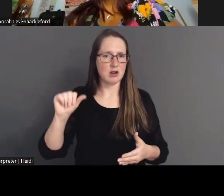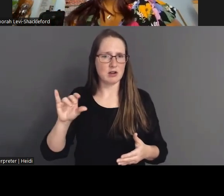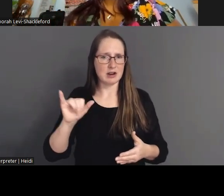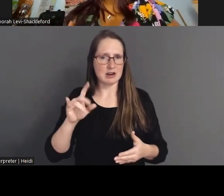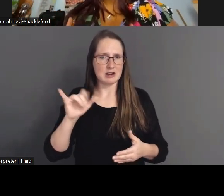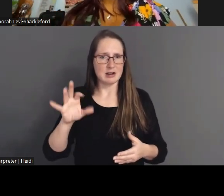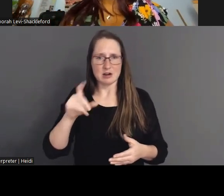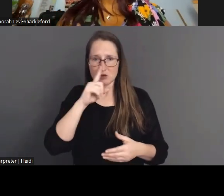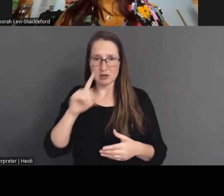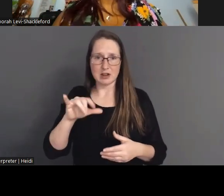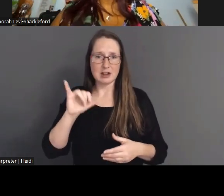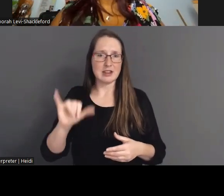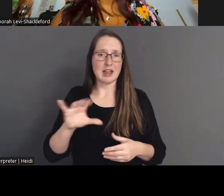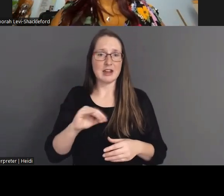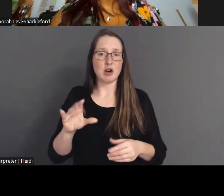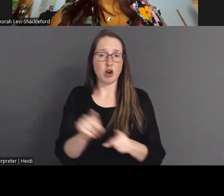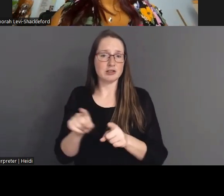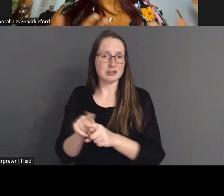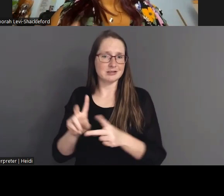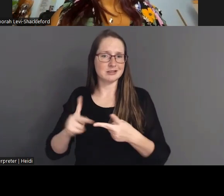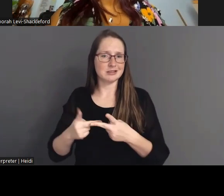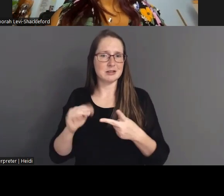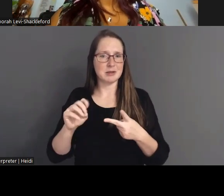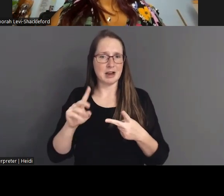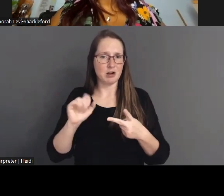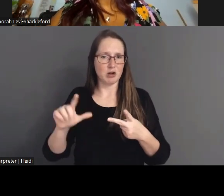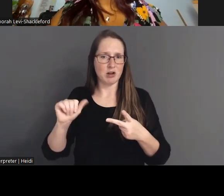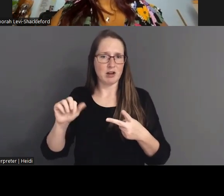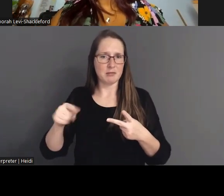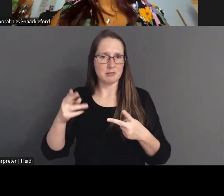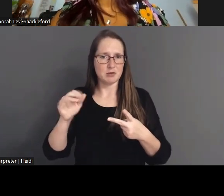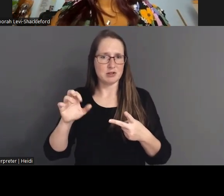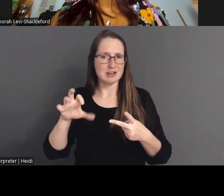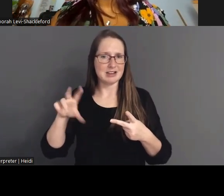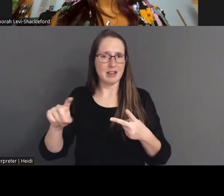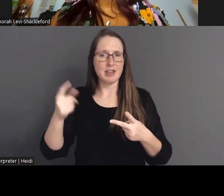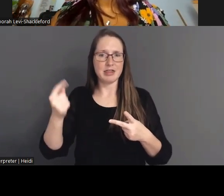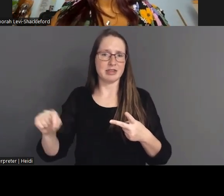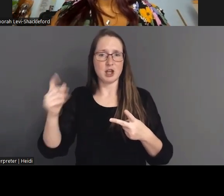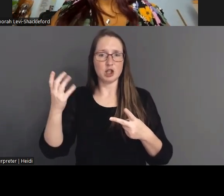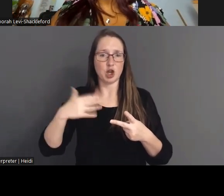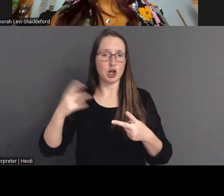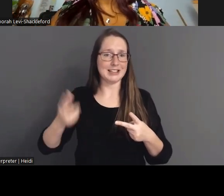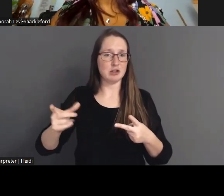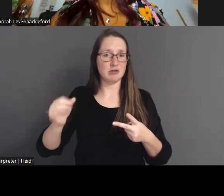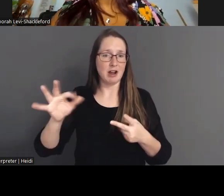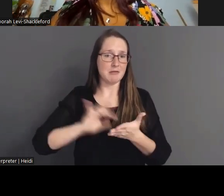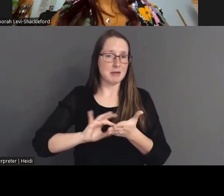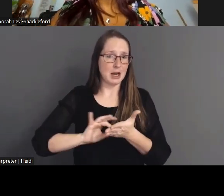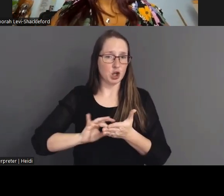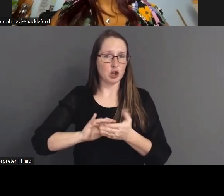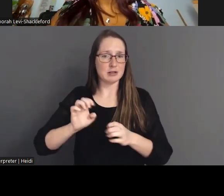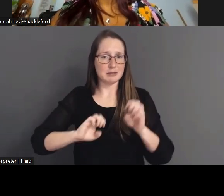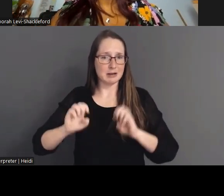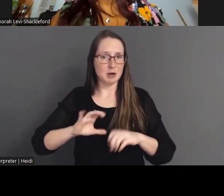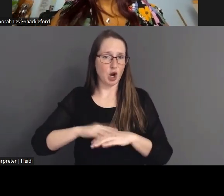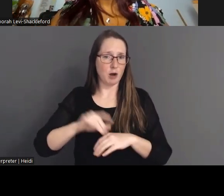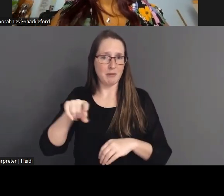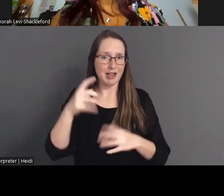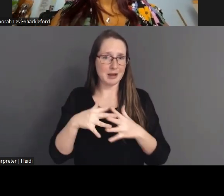Medical Apartheid by Harriet Washington goes more into the history of the